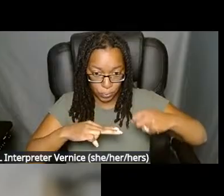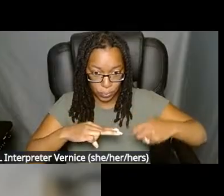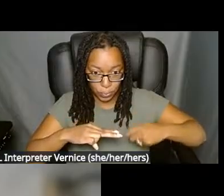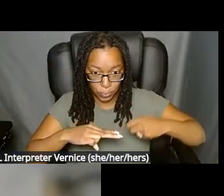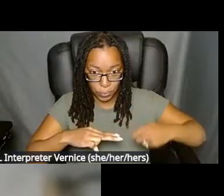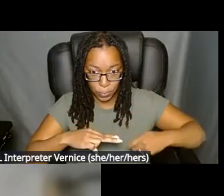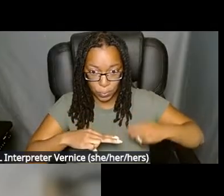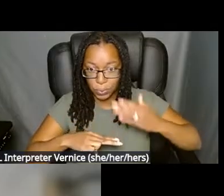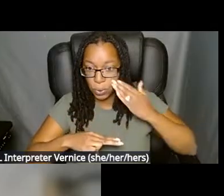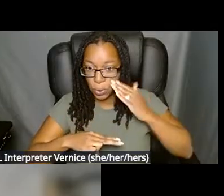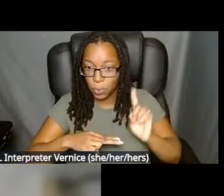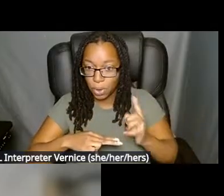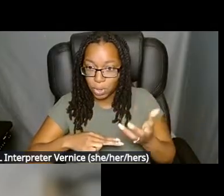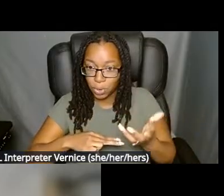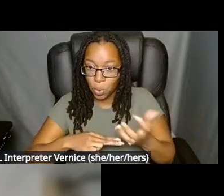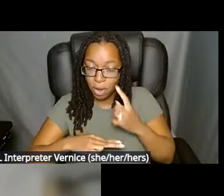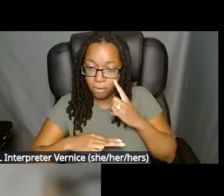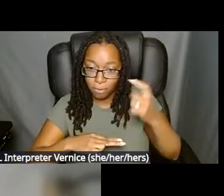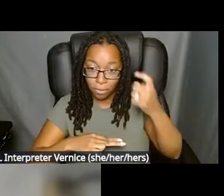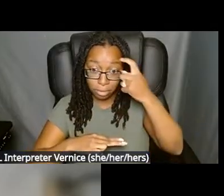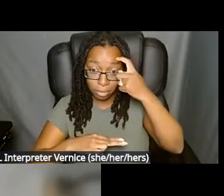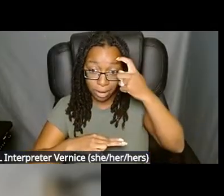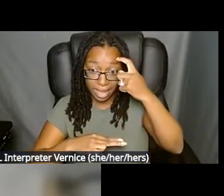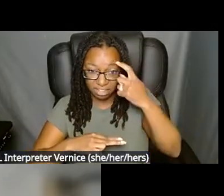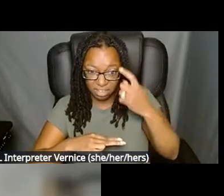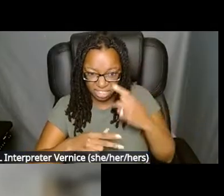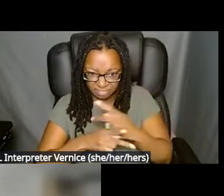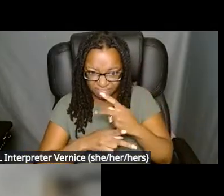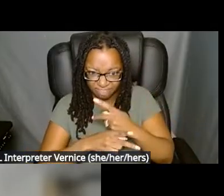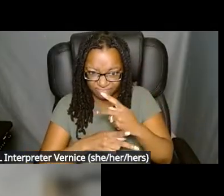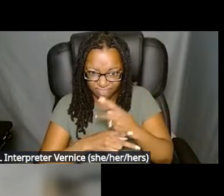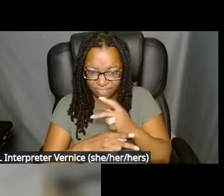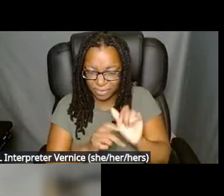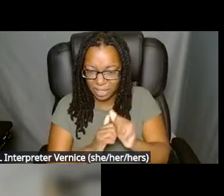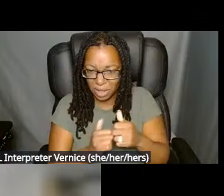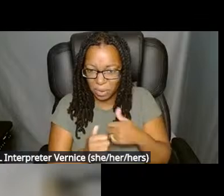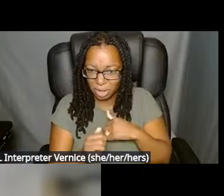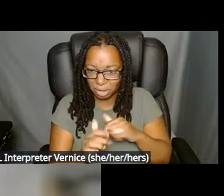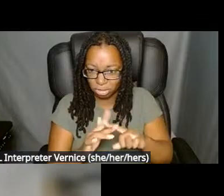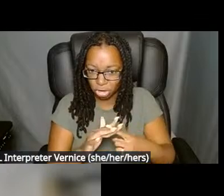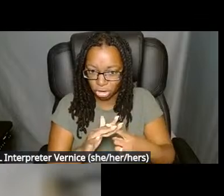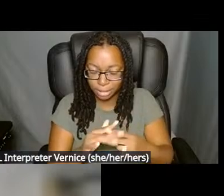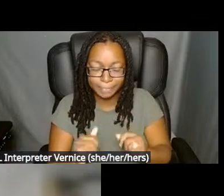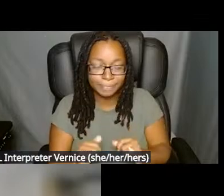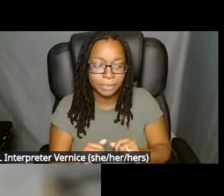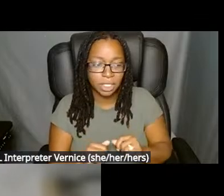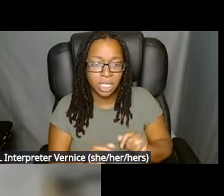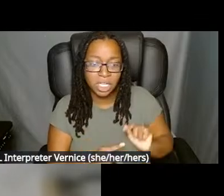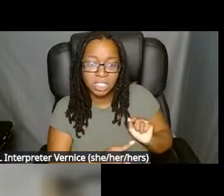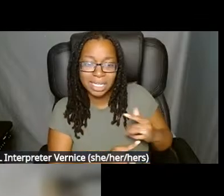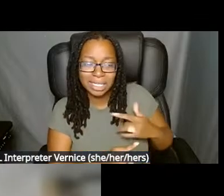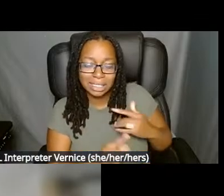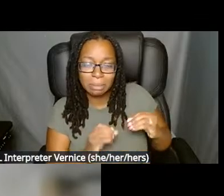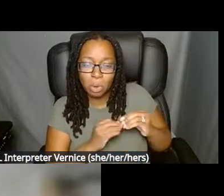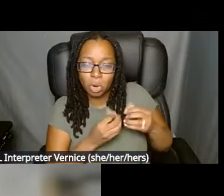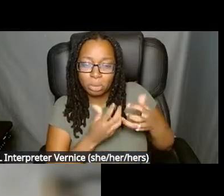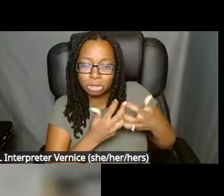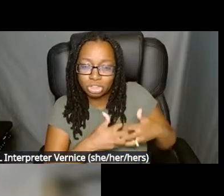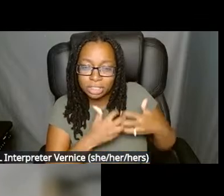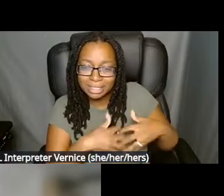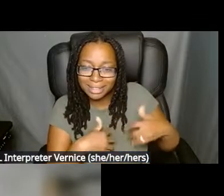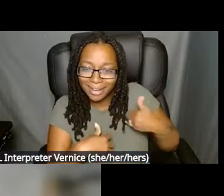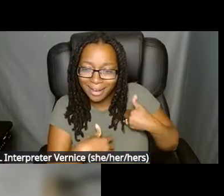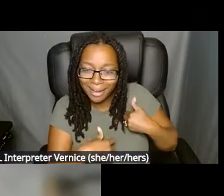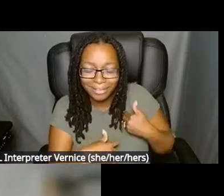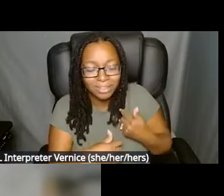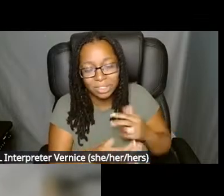started. But then I got to a place where they had like a robotic way. You don't need all the drawing lines and